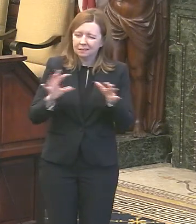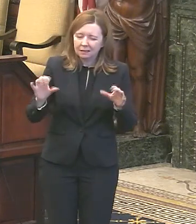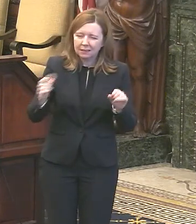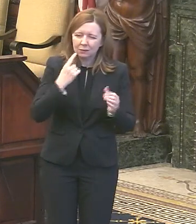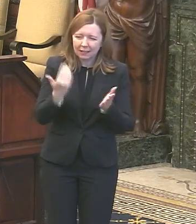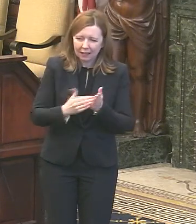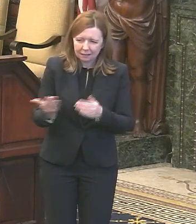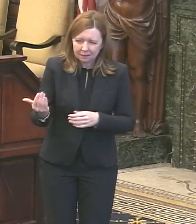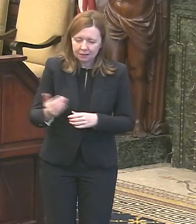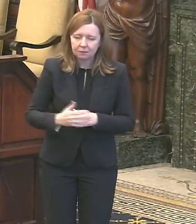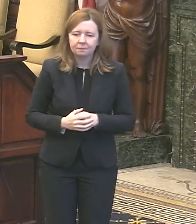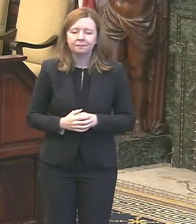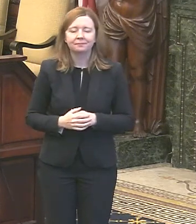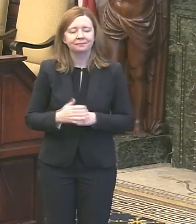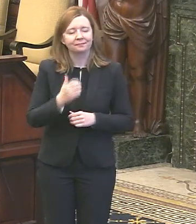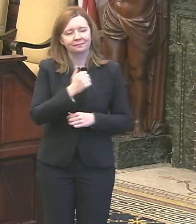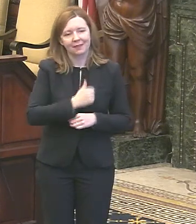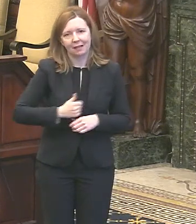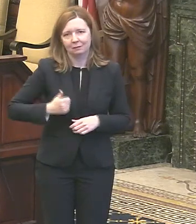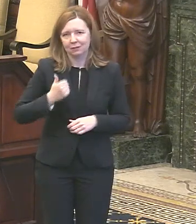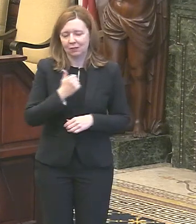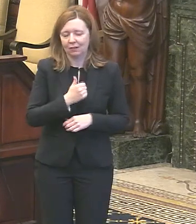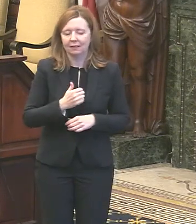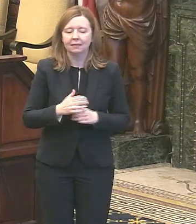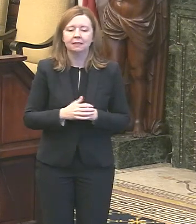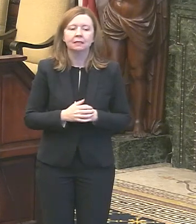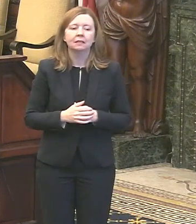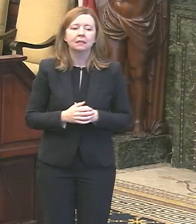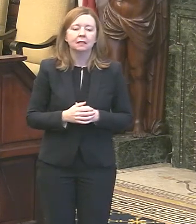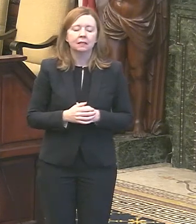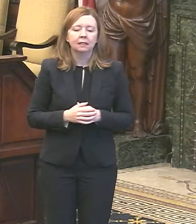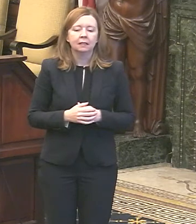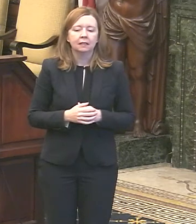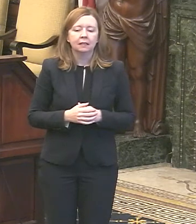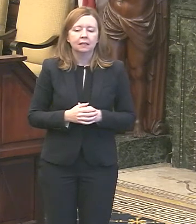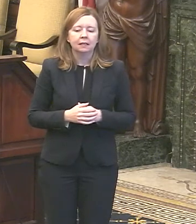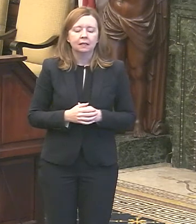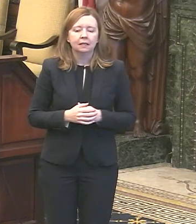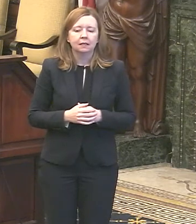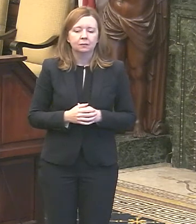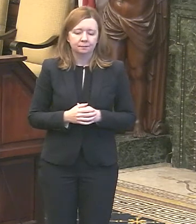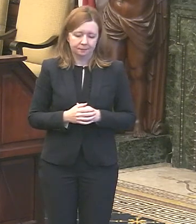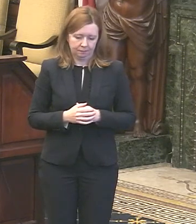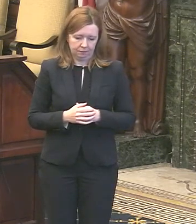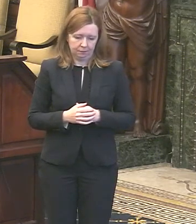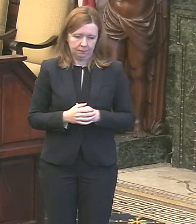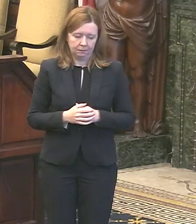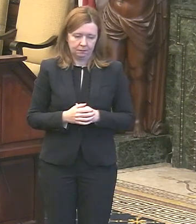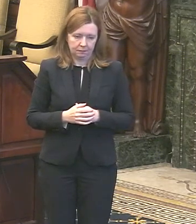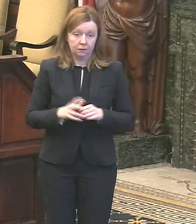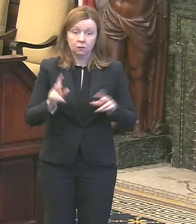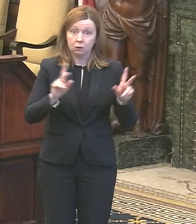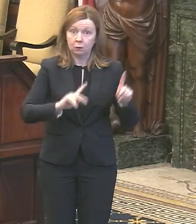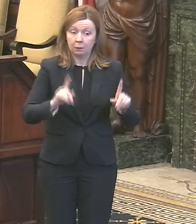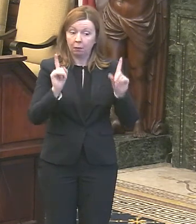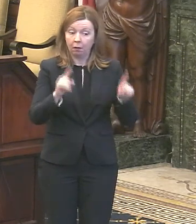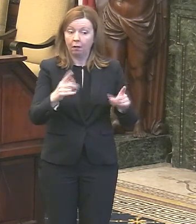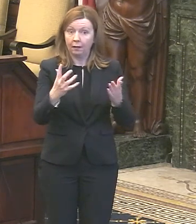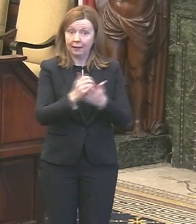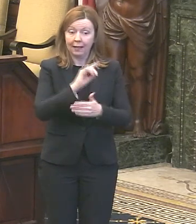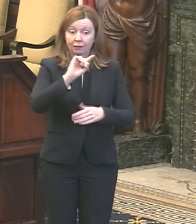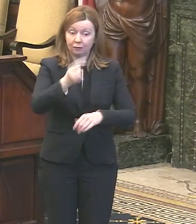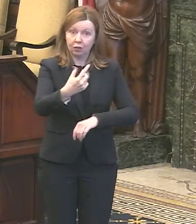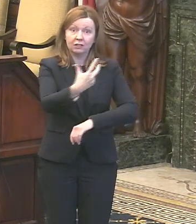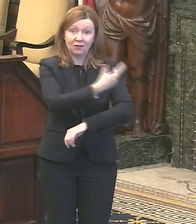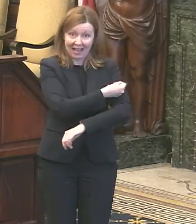question again? I'm sorry. I hope you can hear me better now. has there been an issue at all with people getting their first